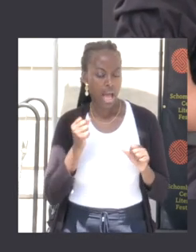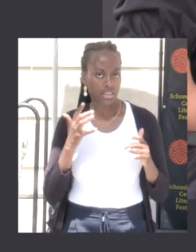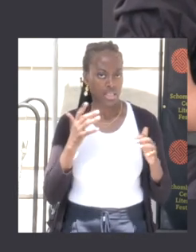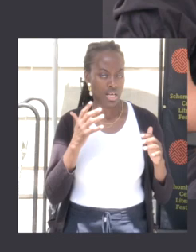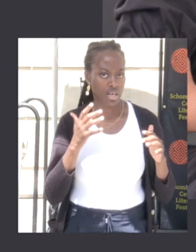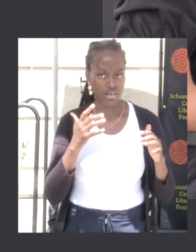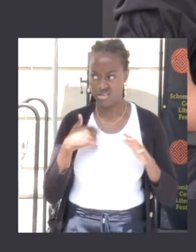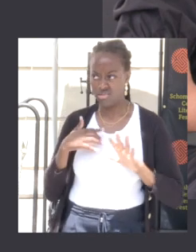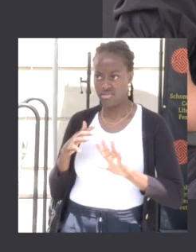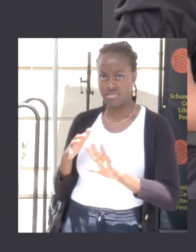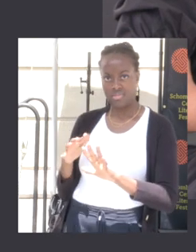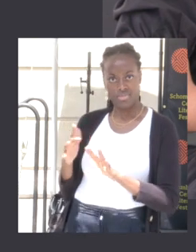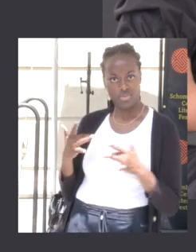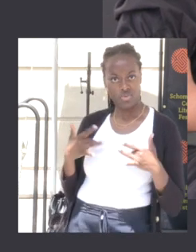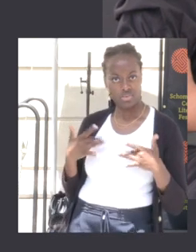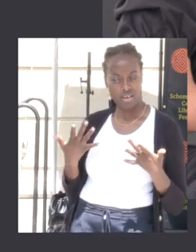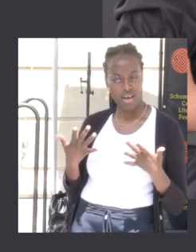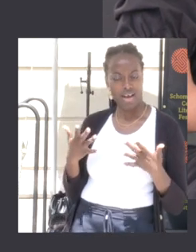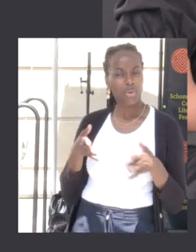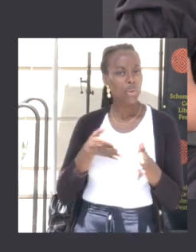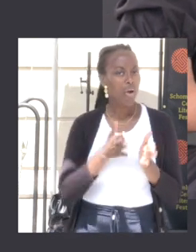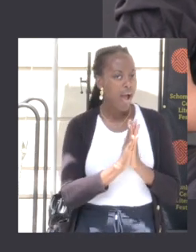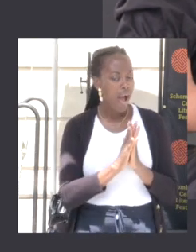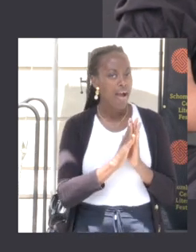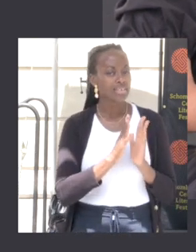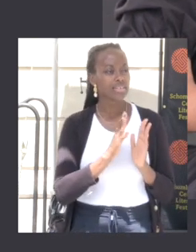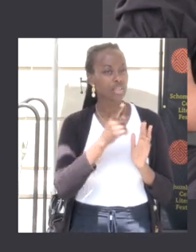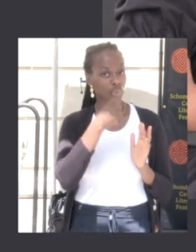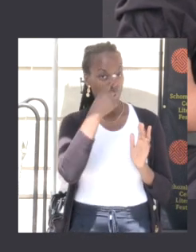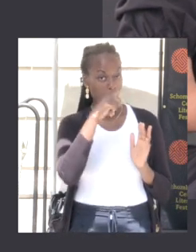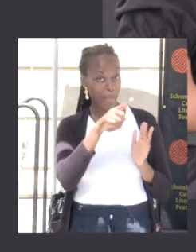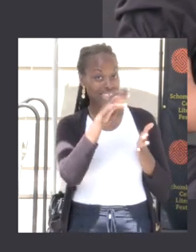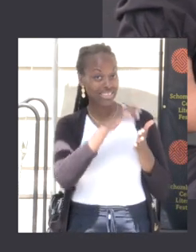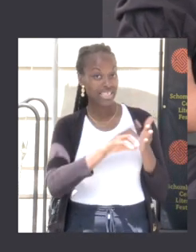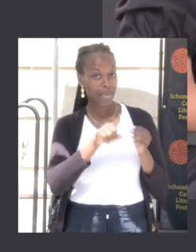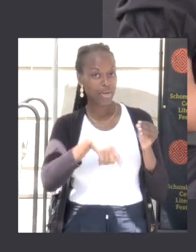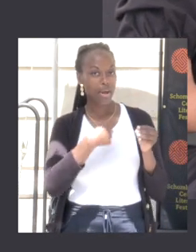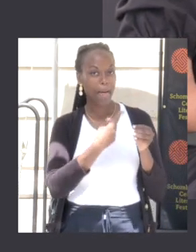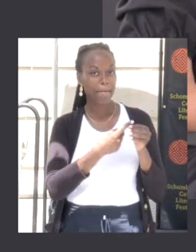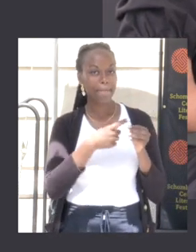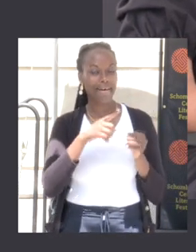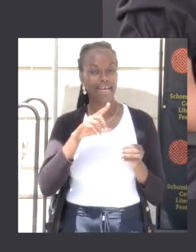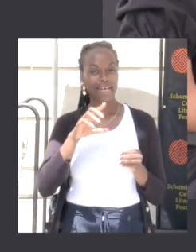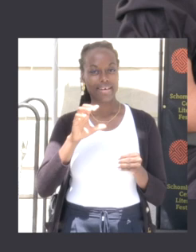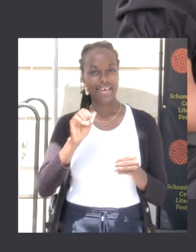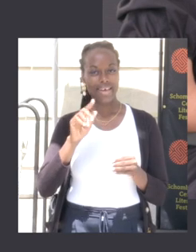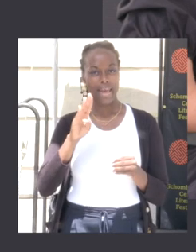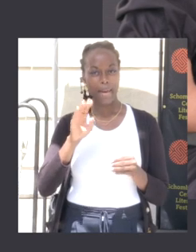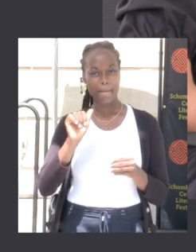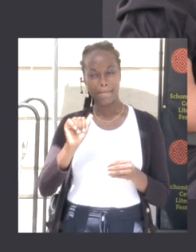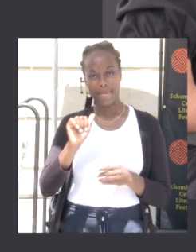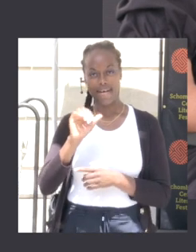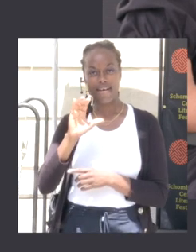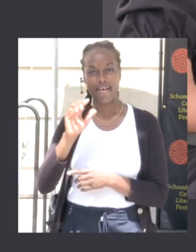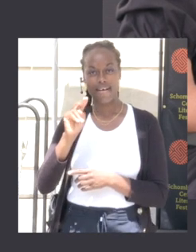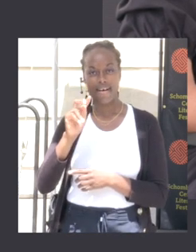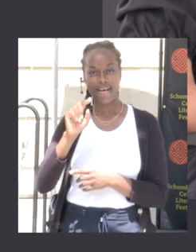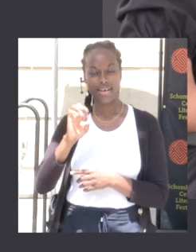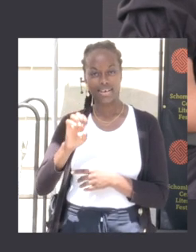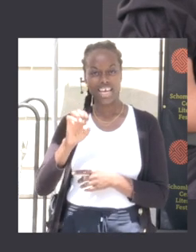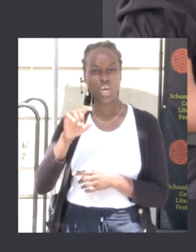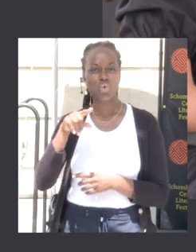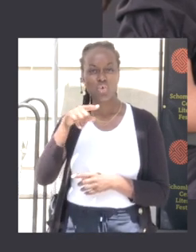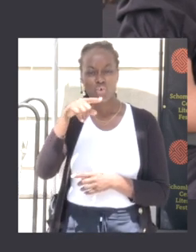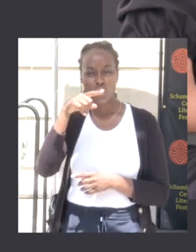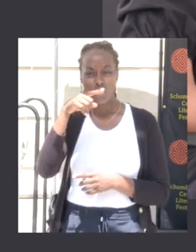what is going on here? And you're asking me if I could write the chapter about Kay Bacante, who is the owner of Red Bay Coffee, a Black-owned